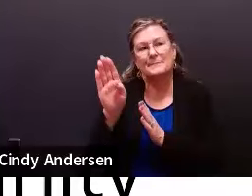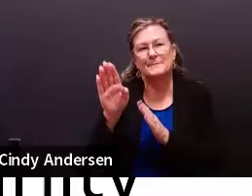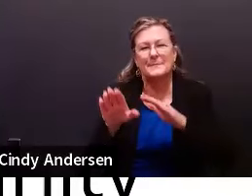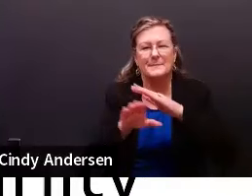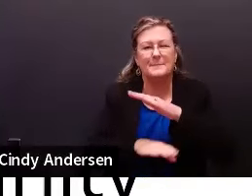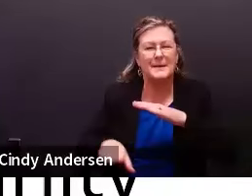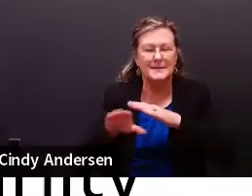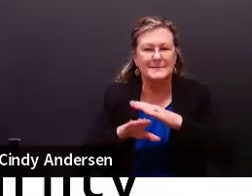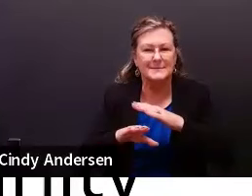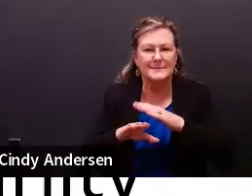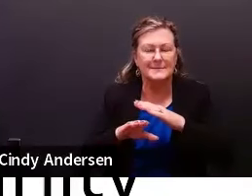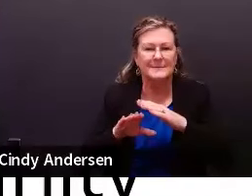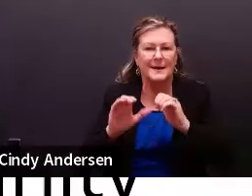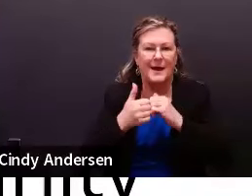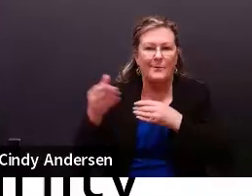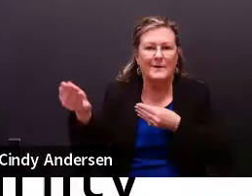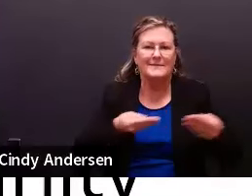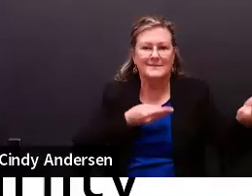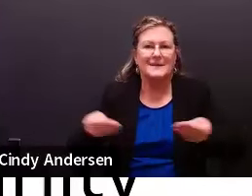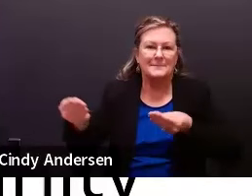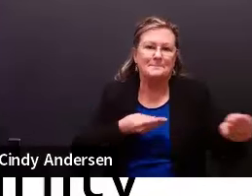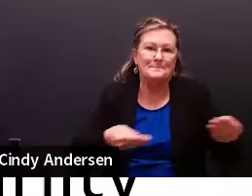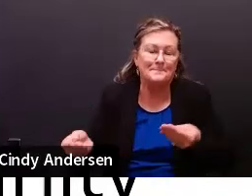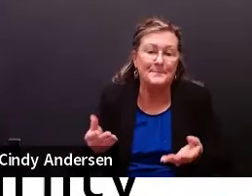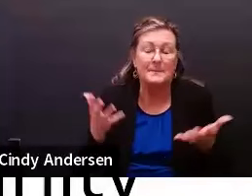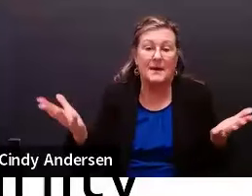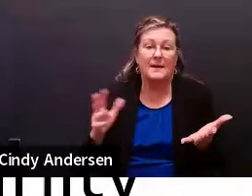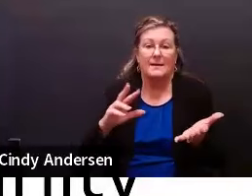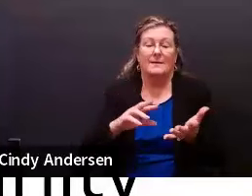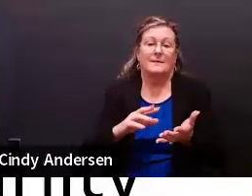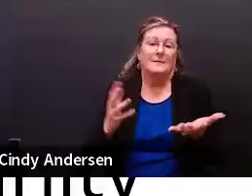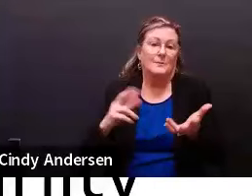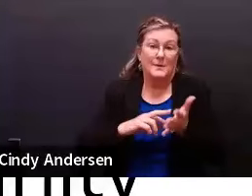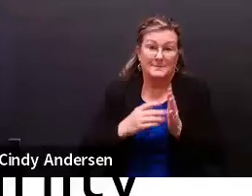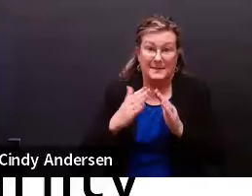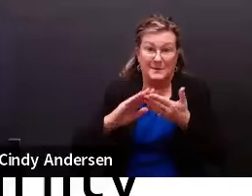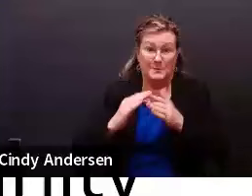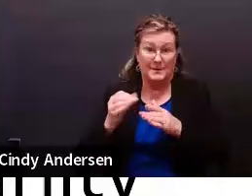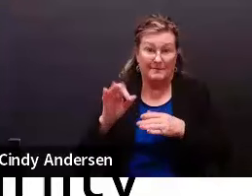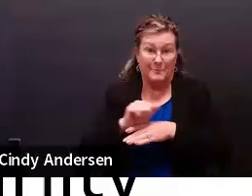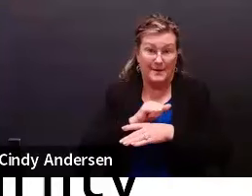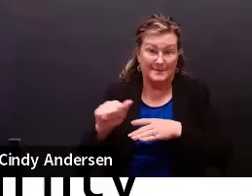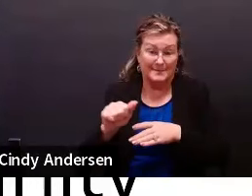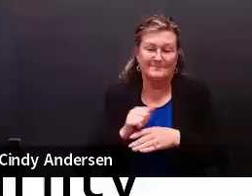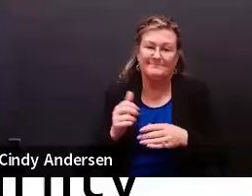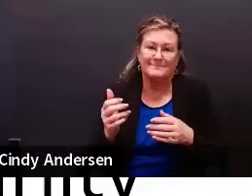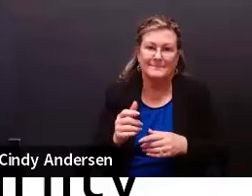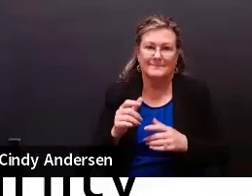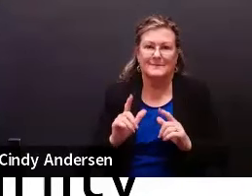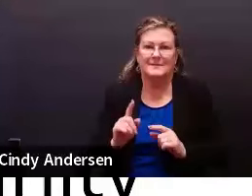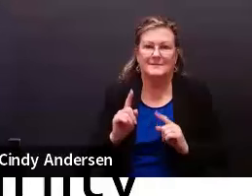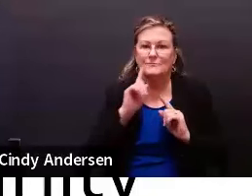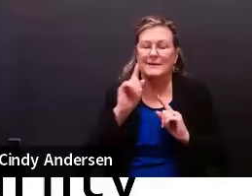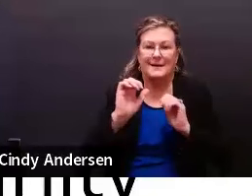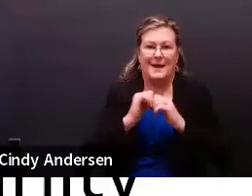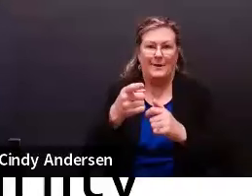basic facilitation. But what a community of practice really is on your plates, right?